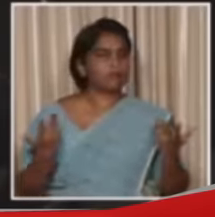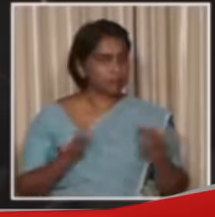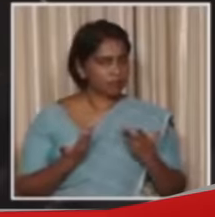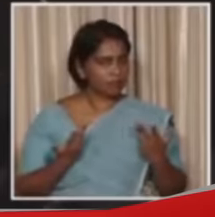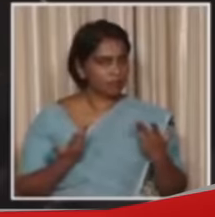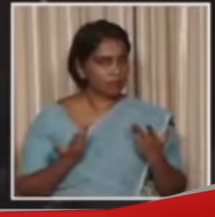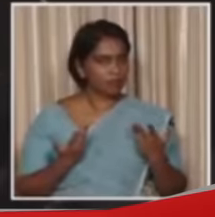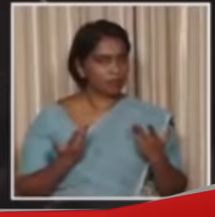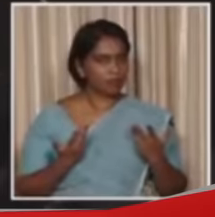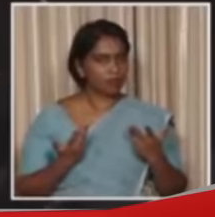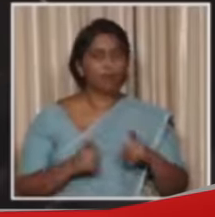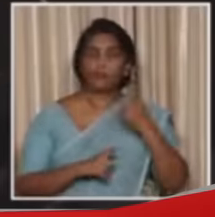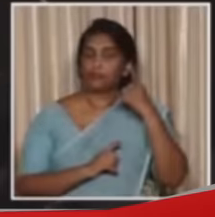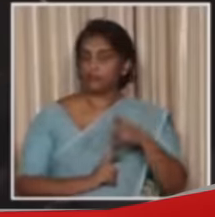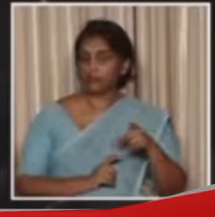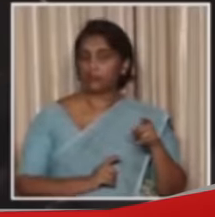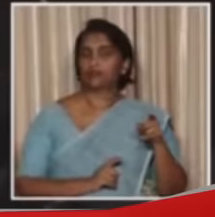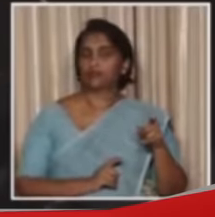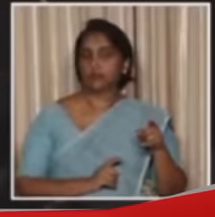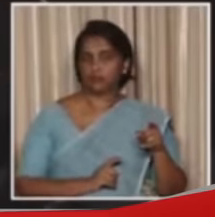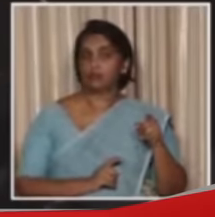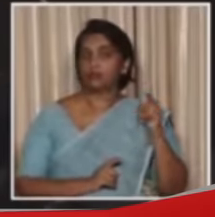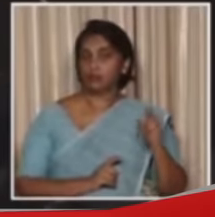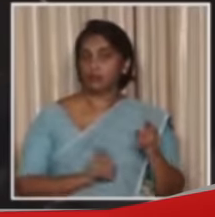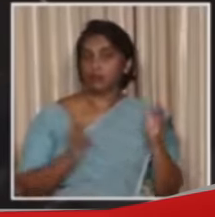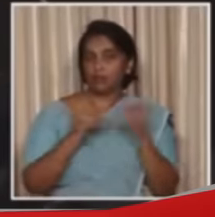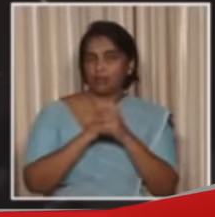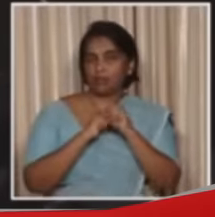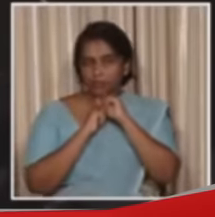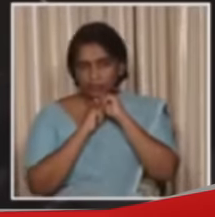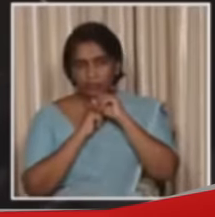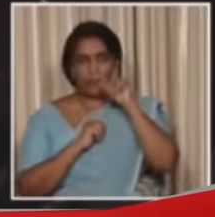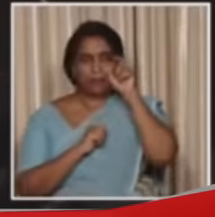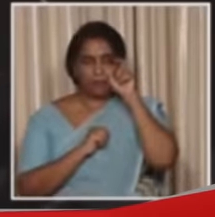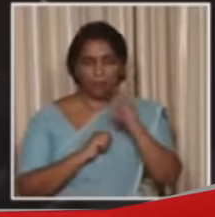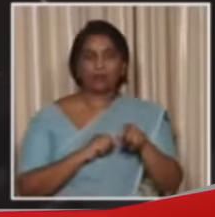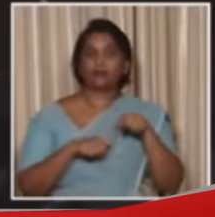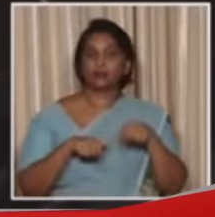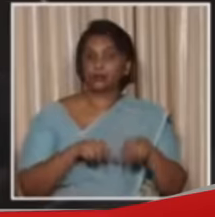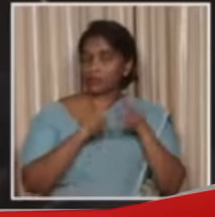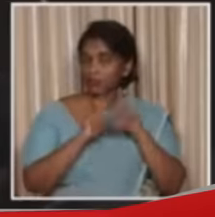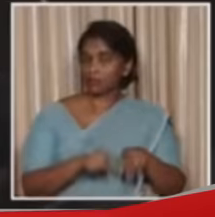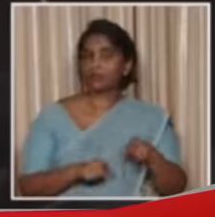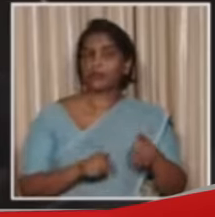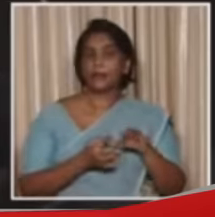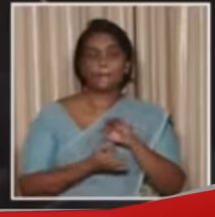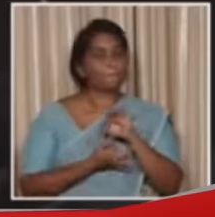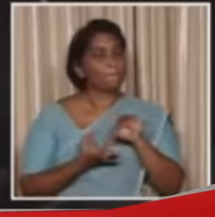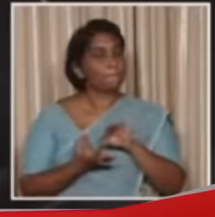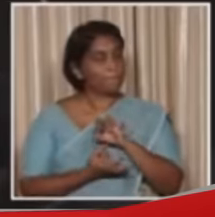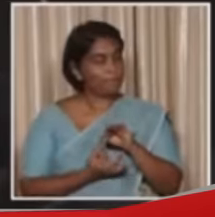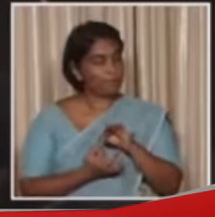to cover up through these kinds of very undemocratic interventions.